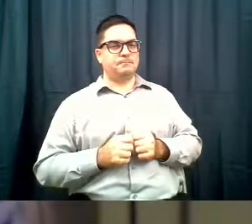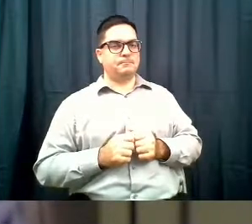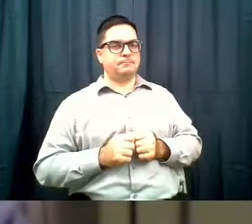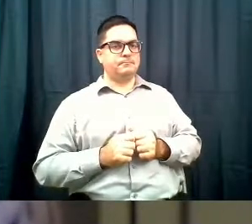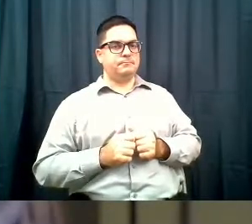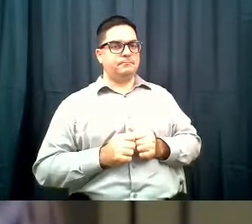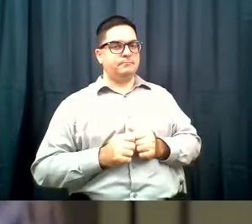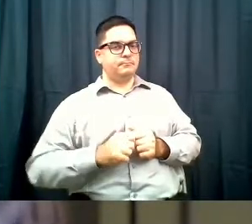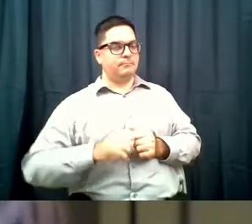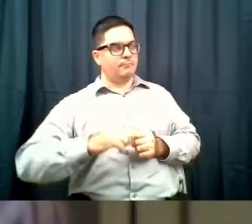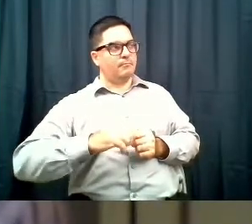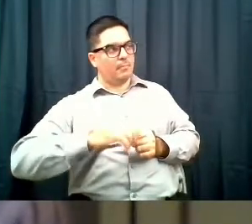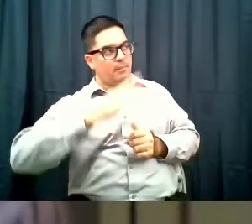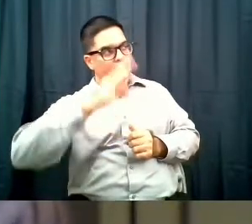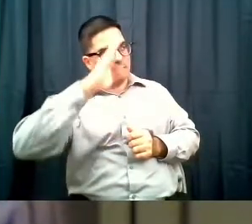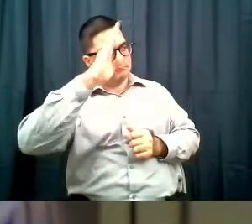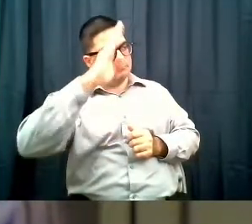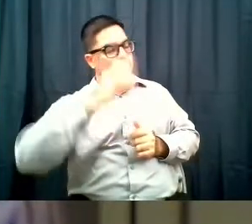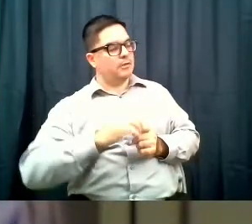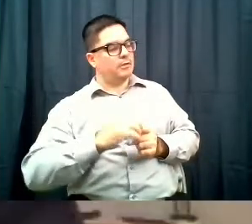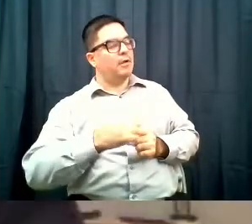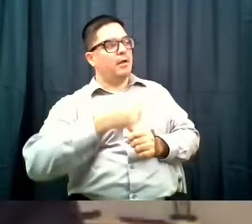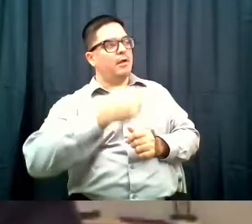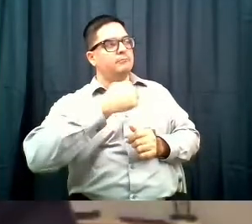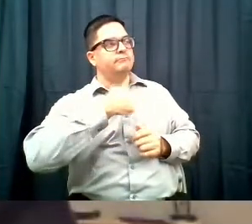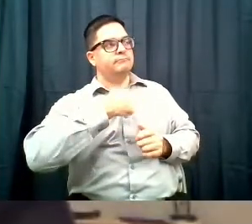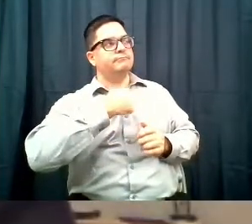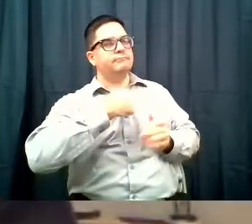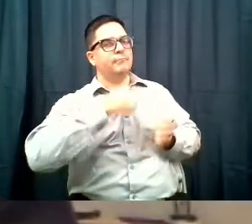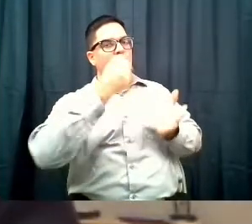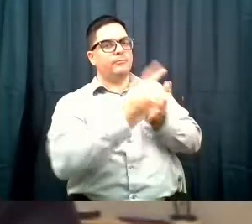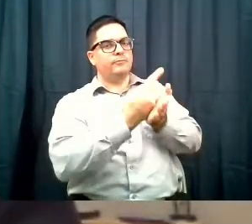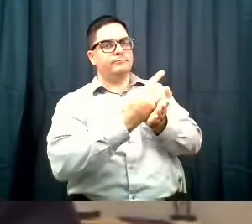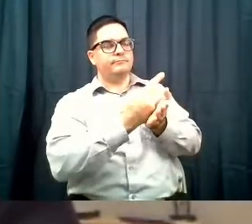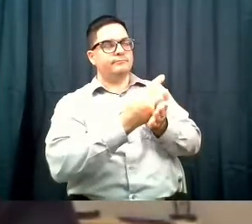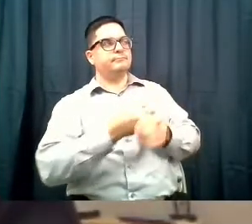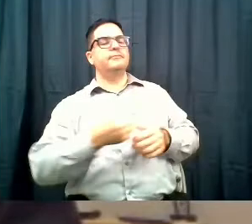I move to. I second.